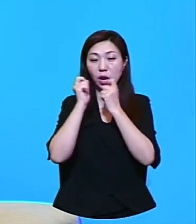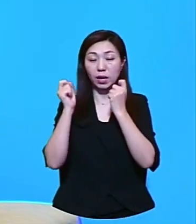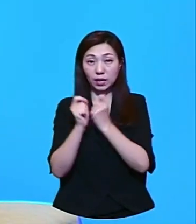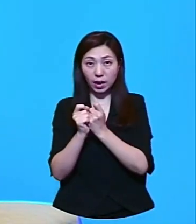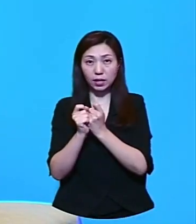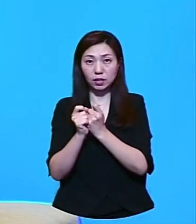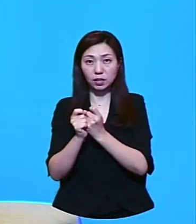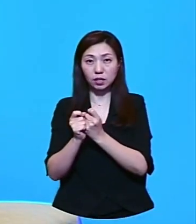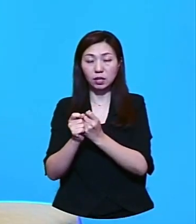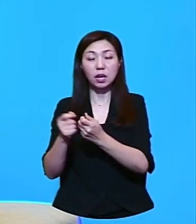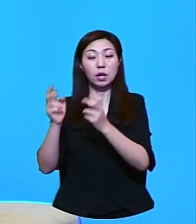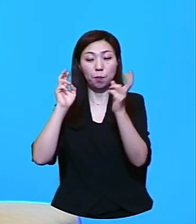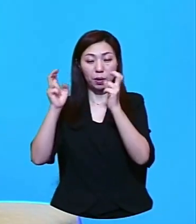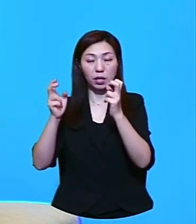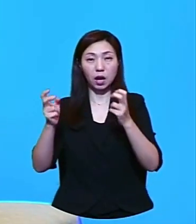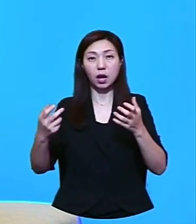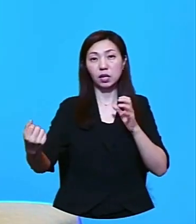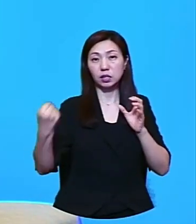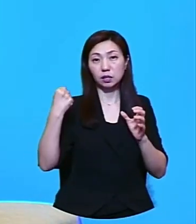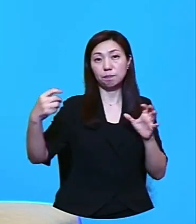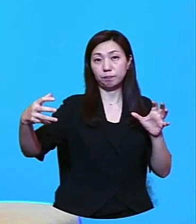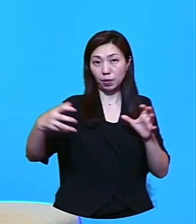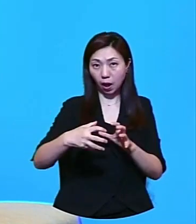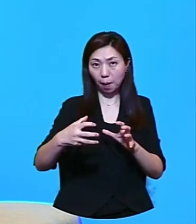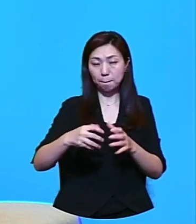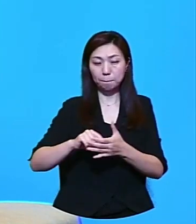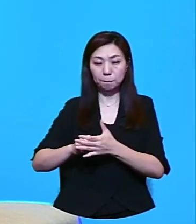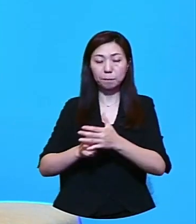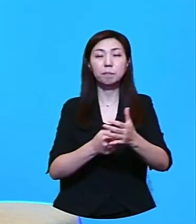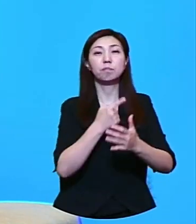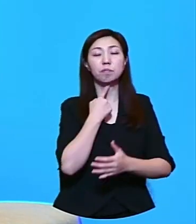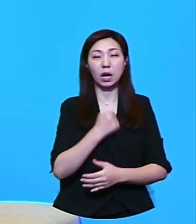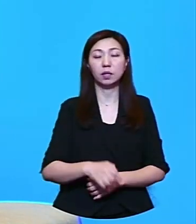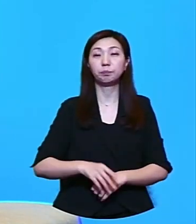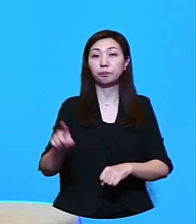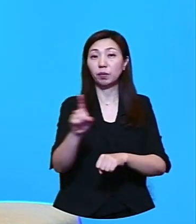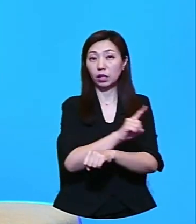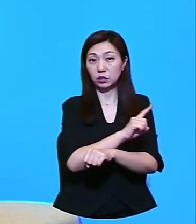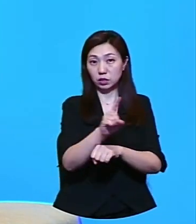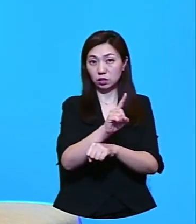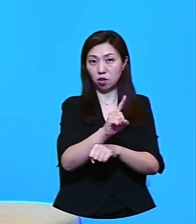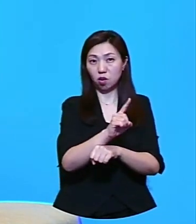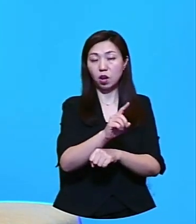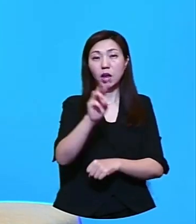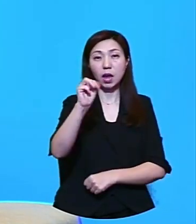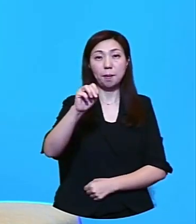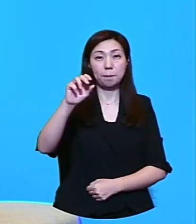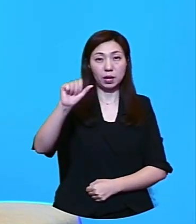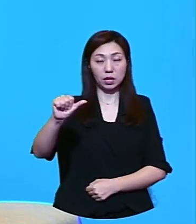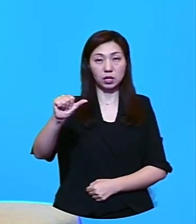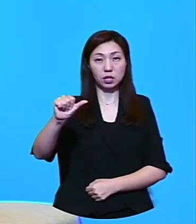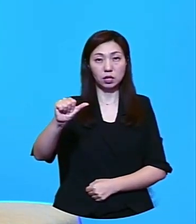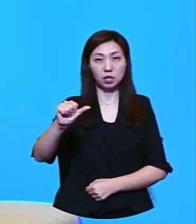Digital Impact Alliance, the GSMA Connected Women Program, and Alliance